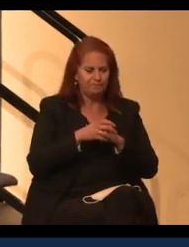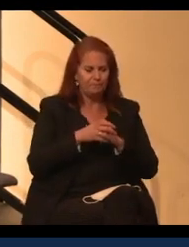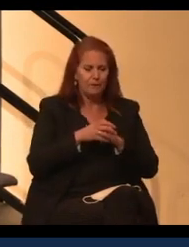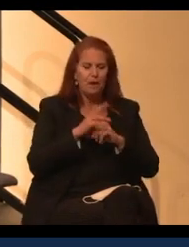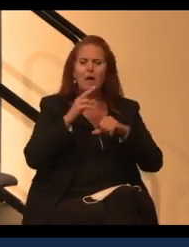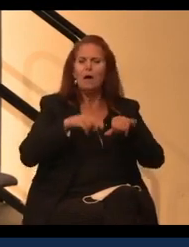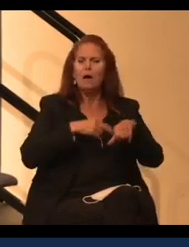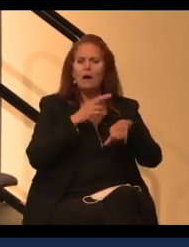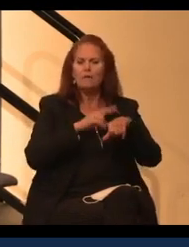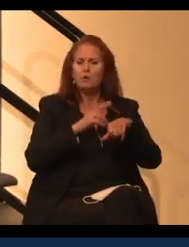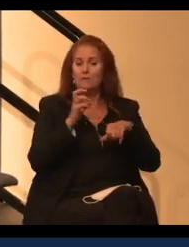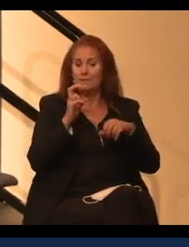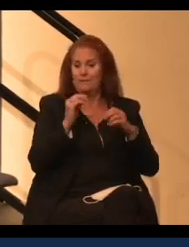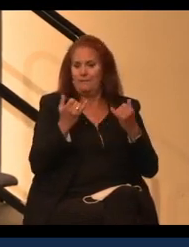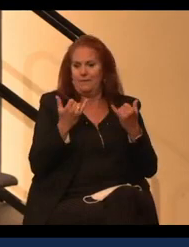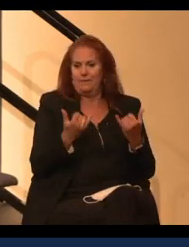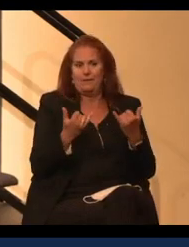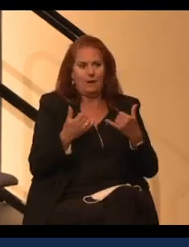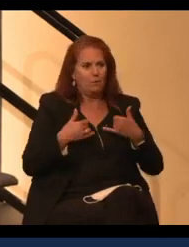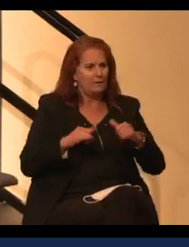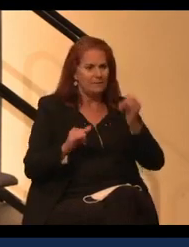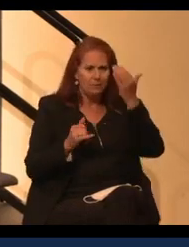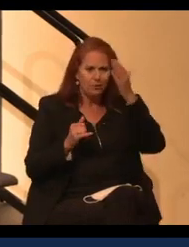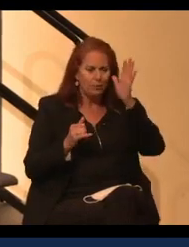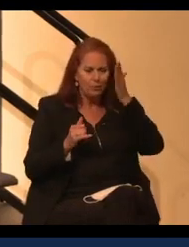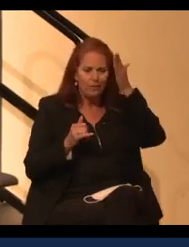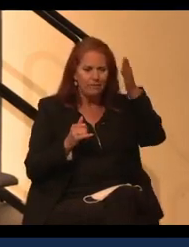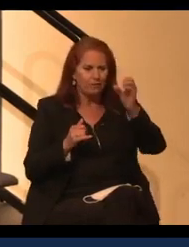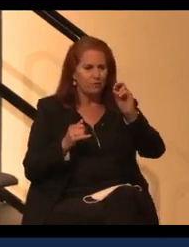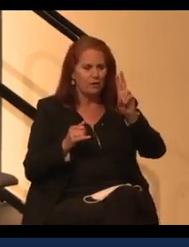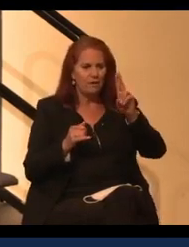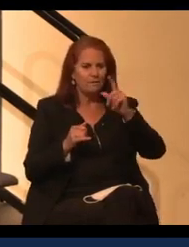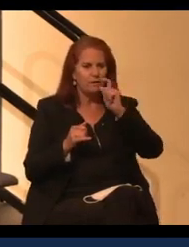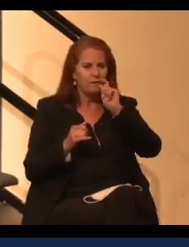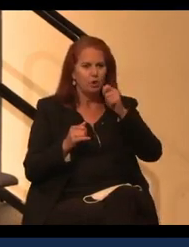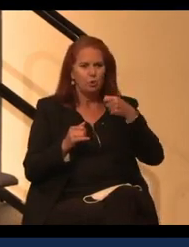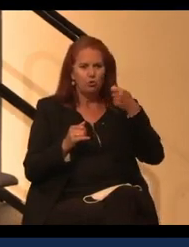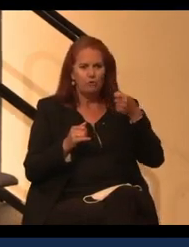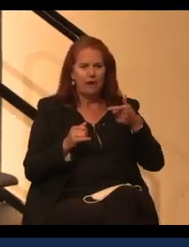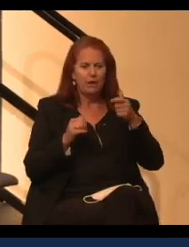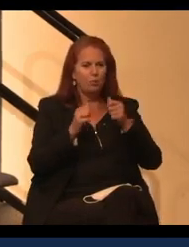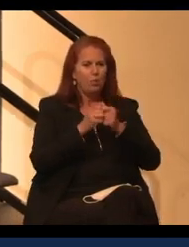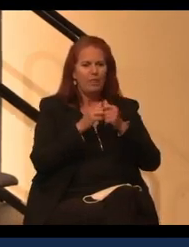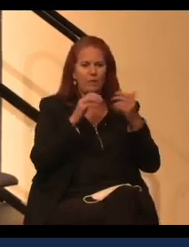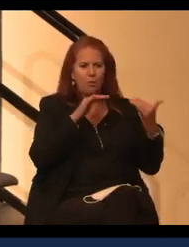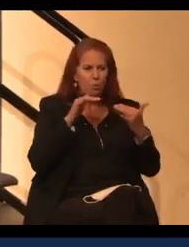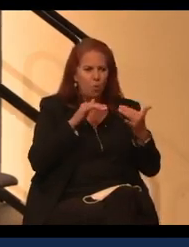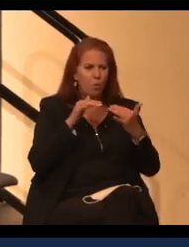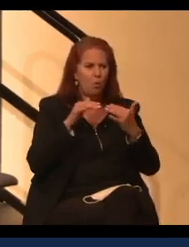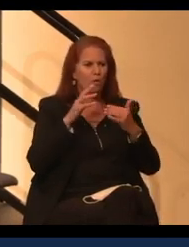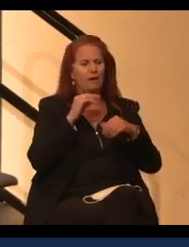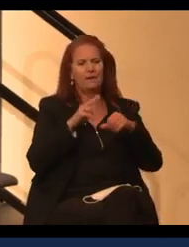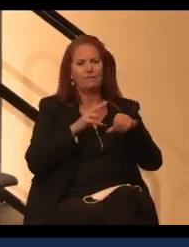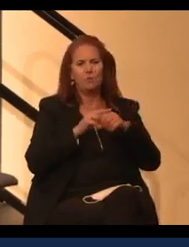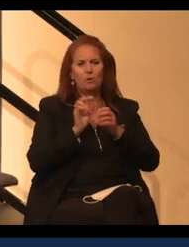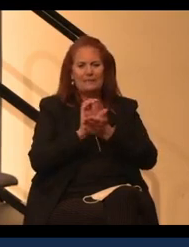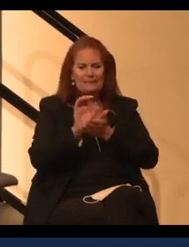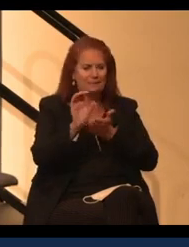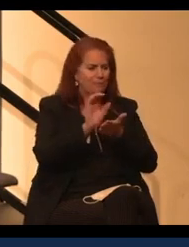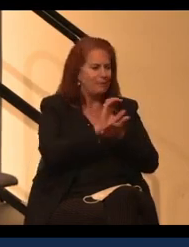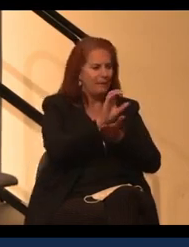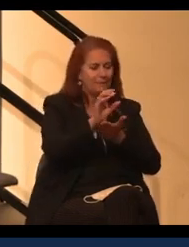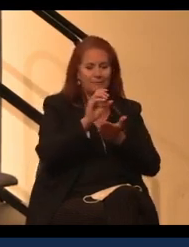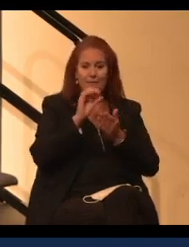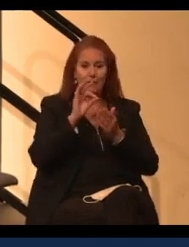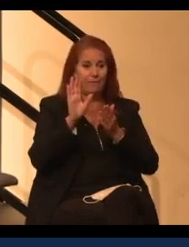Of course, even now, we still don't know the future of Ukraine with the ongoing war and the forced displacement of the